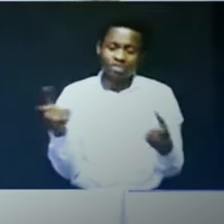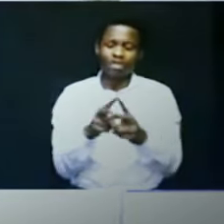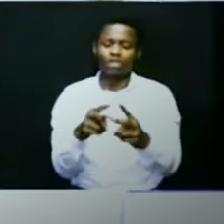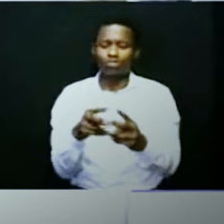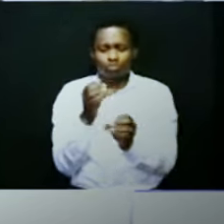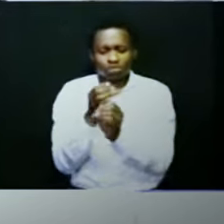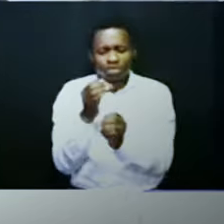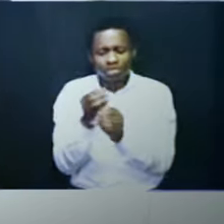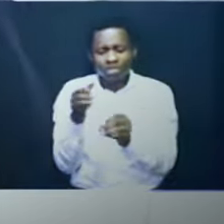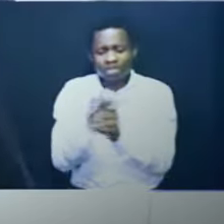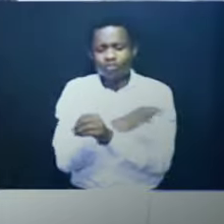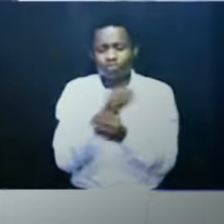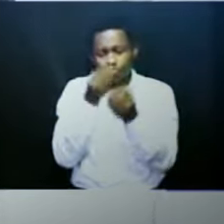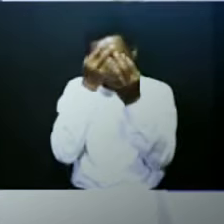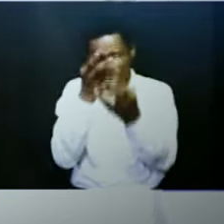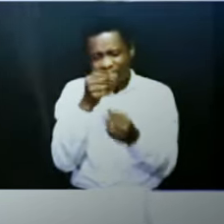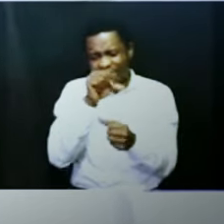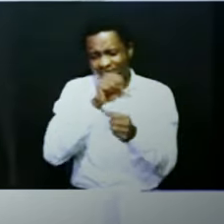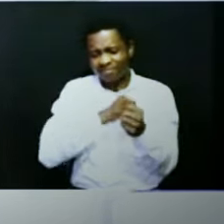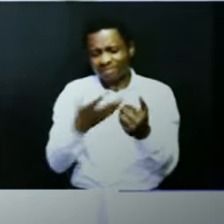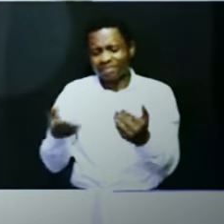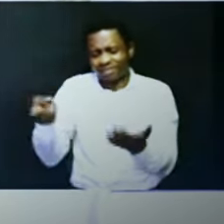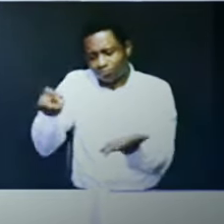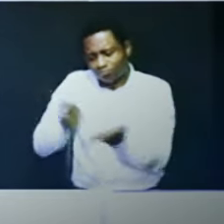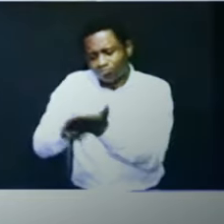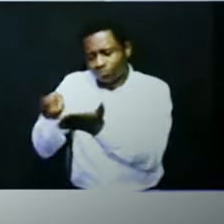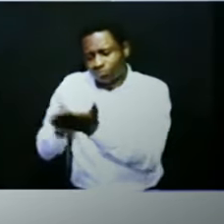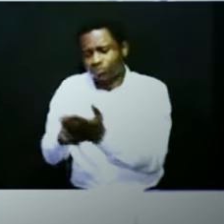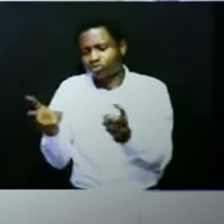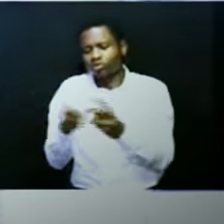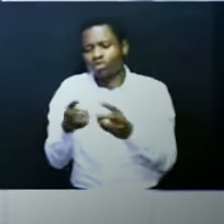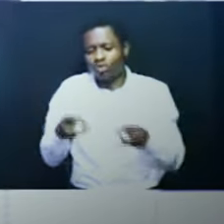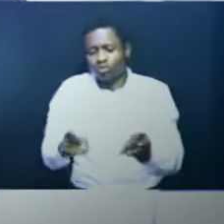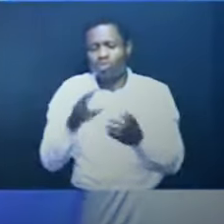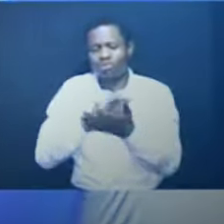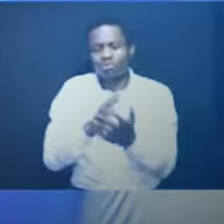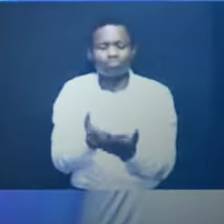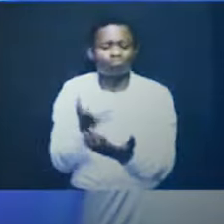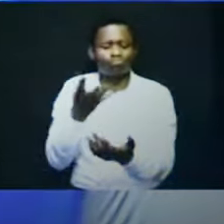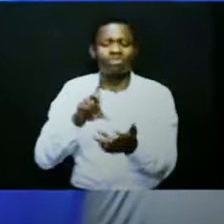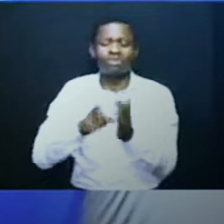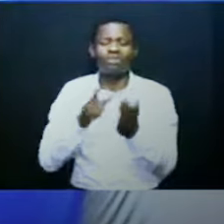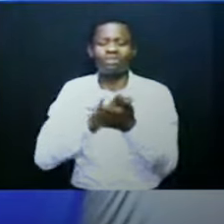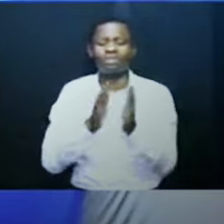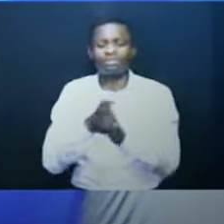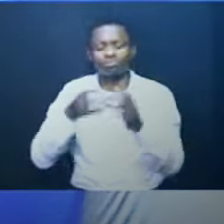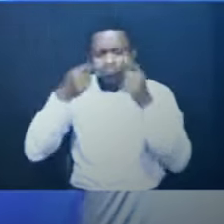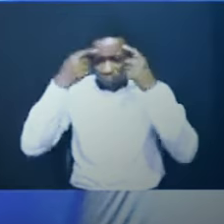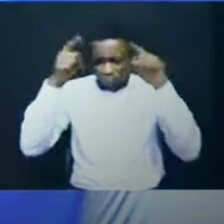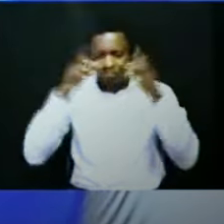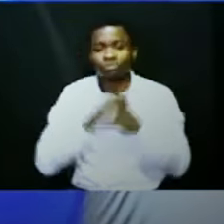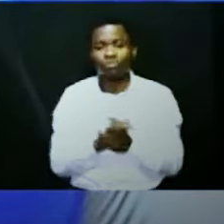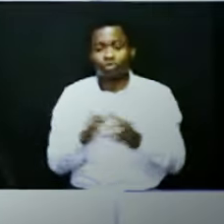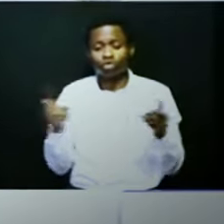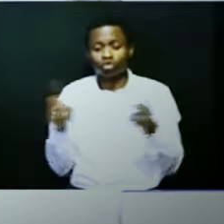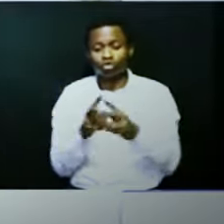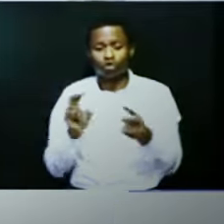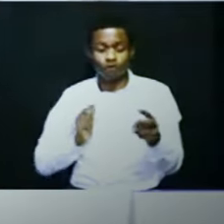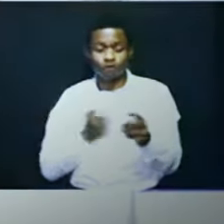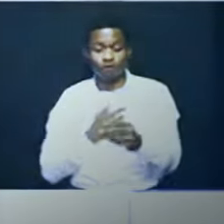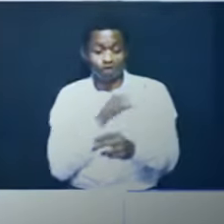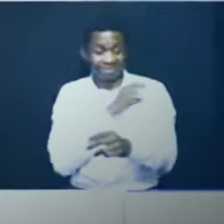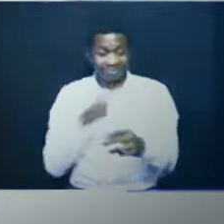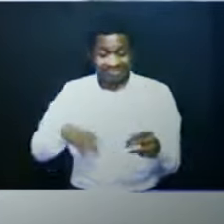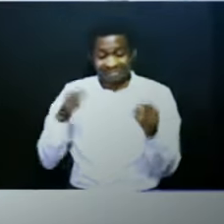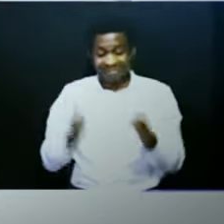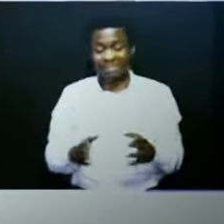na eno ena wakwan beye dojo eno ena ebesi uye. So for us success is basic. Enti woyeyen family e se